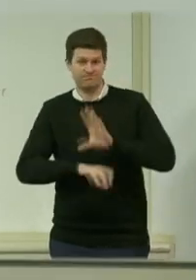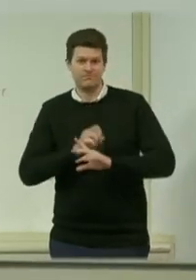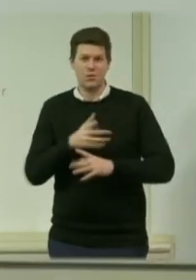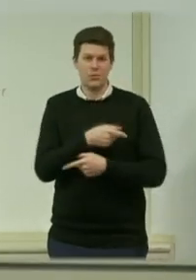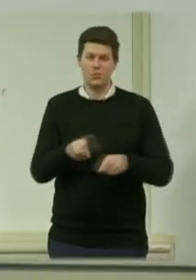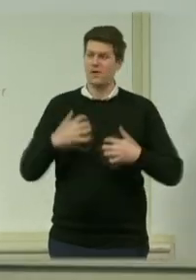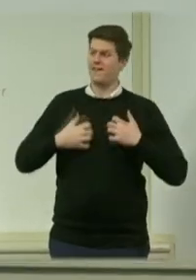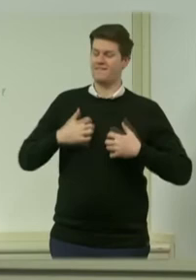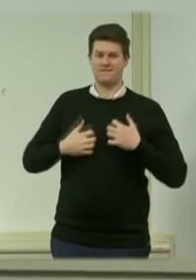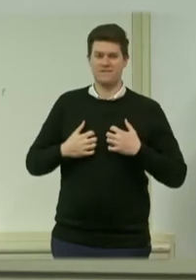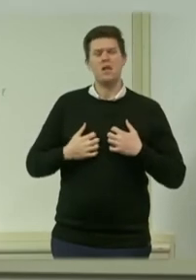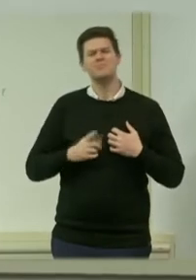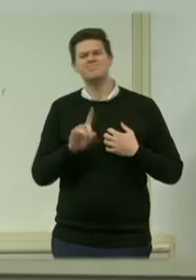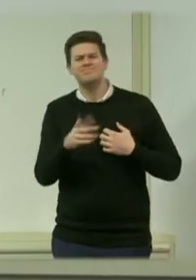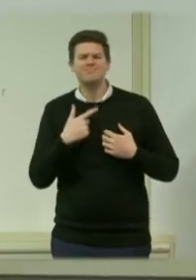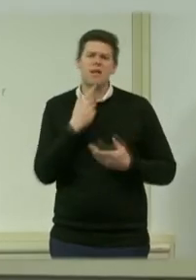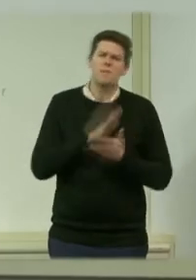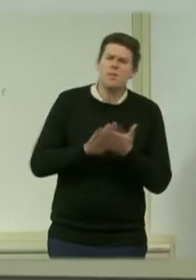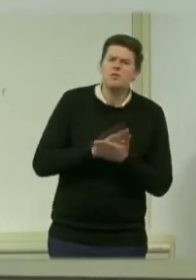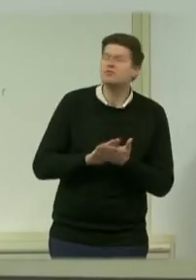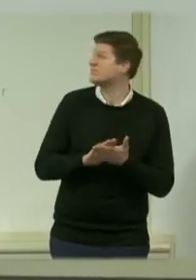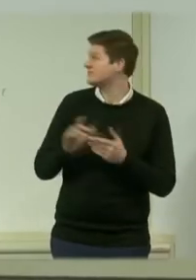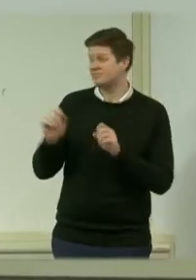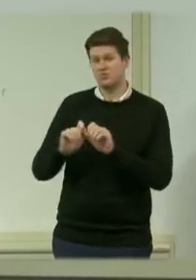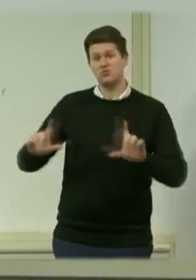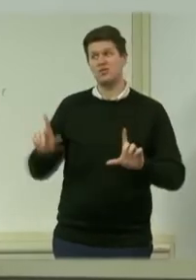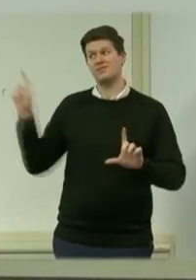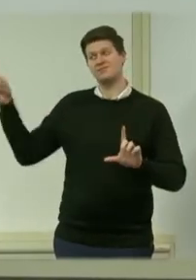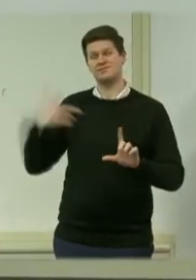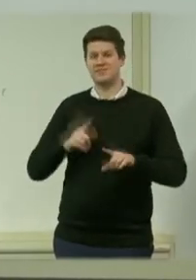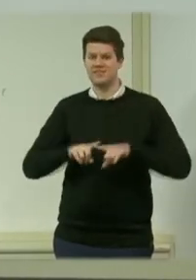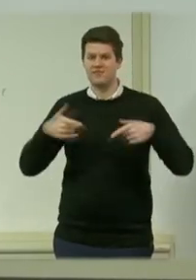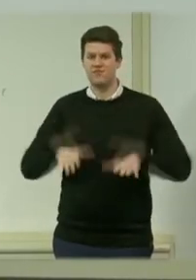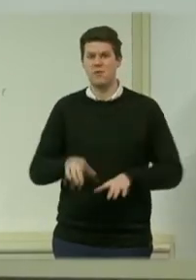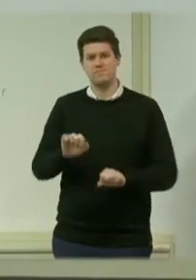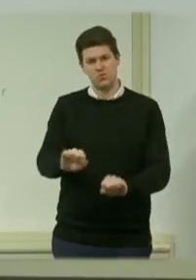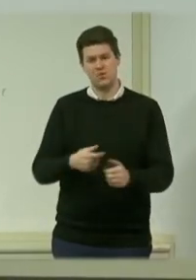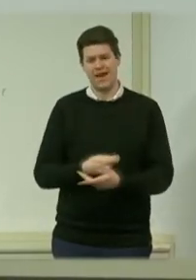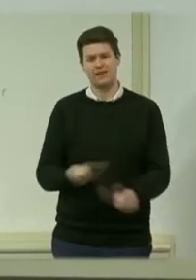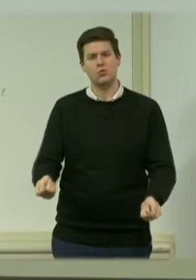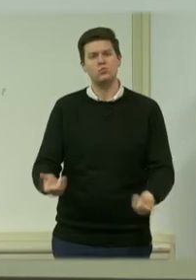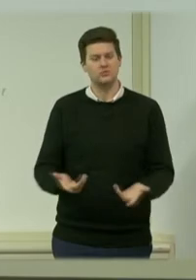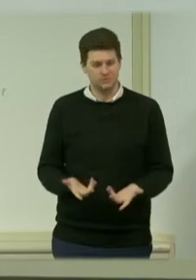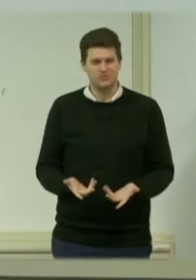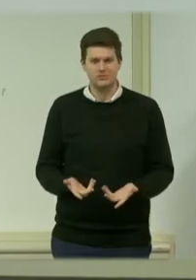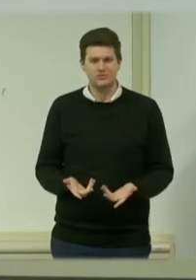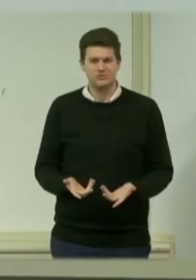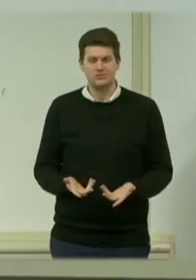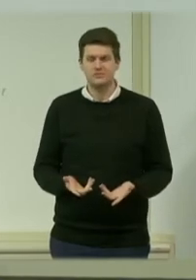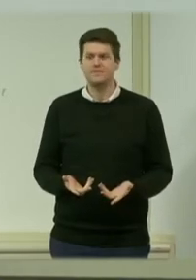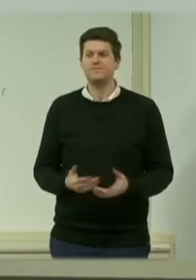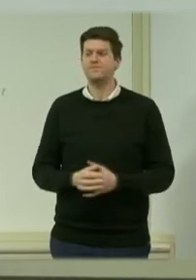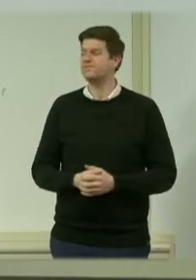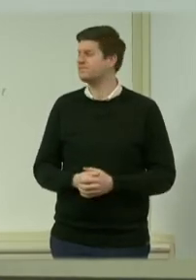offer a little apology? The slides on screen differ very slightly from the ones you're going to have in the little handouts in the next, when you have a breakout